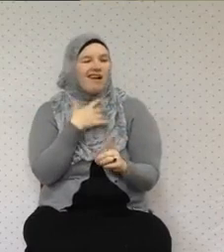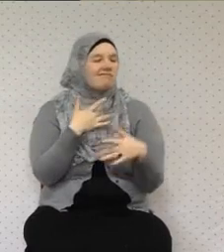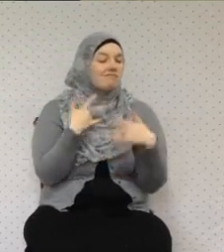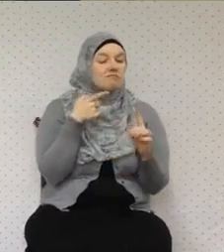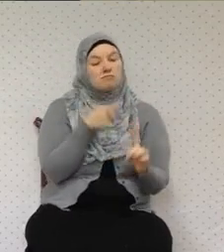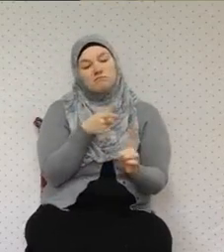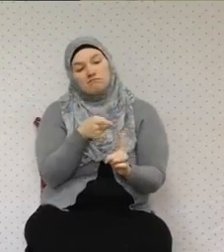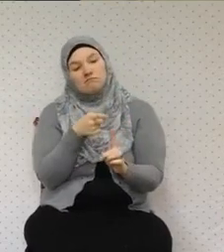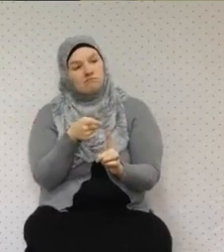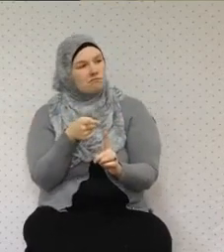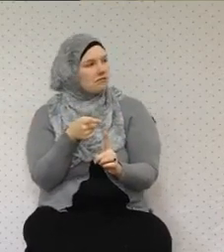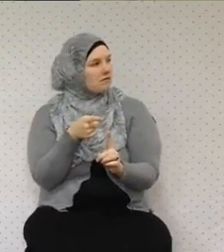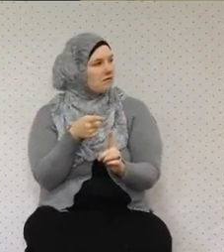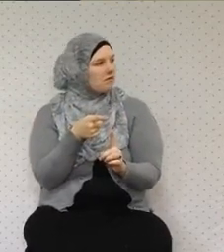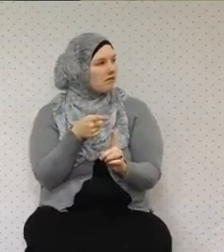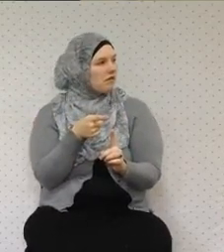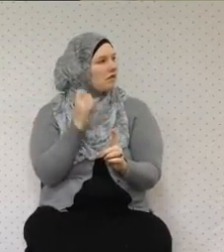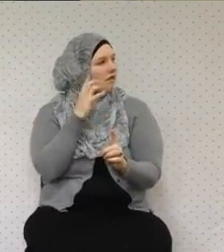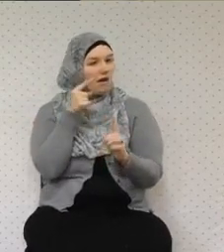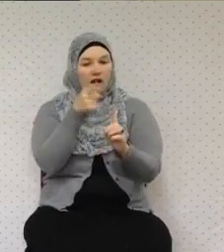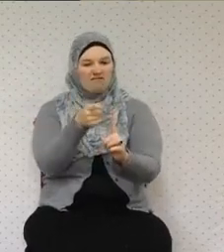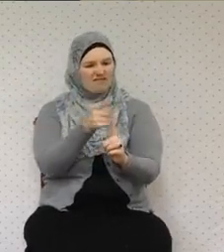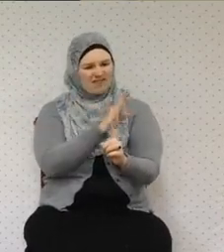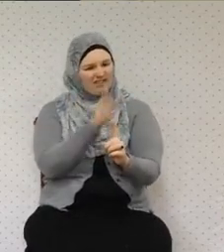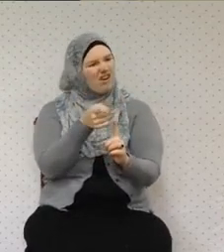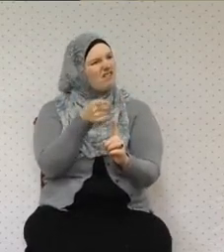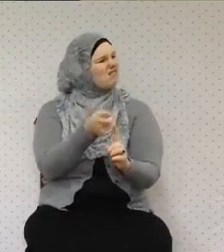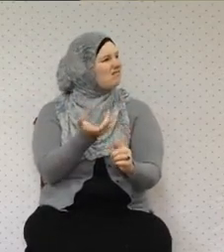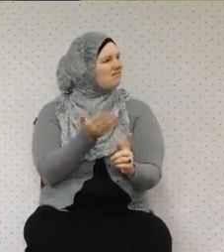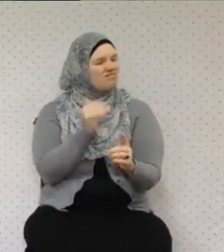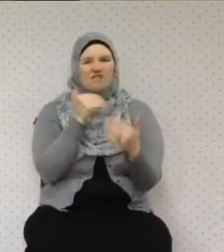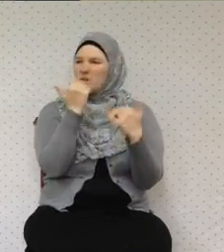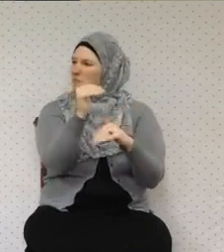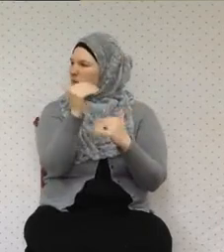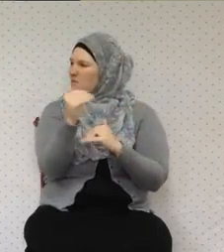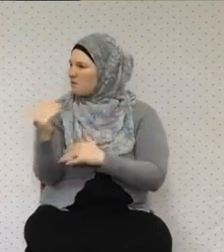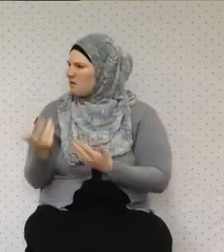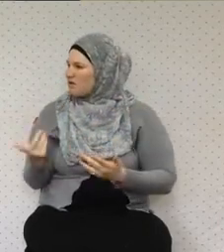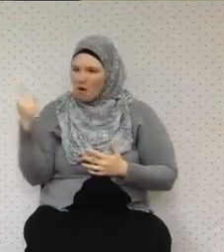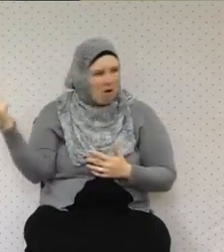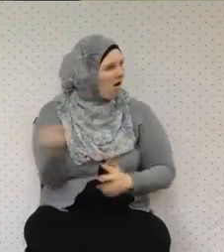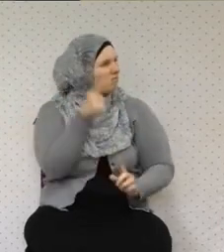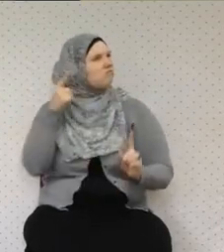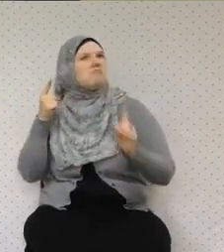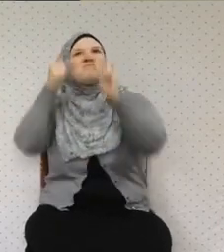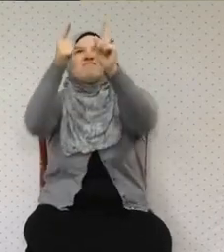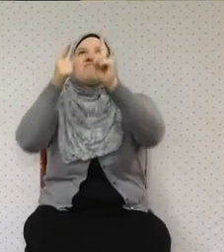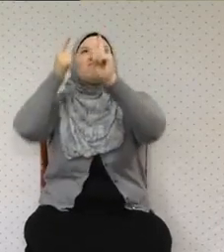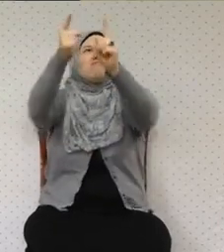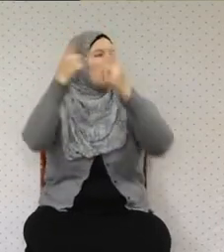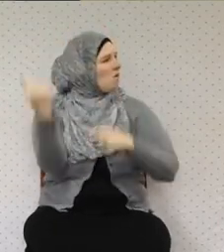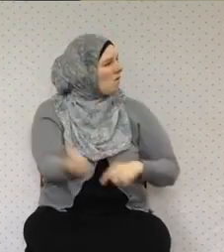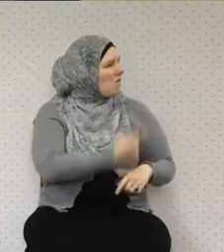are, definitely you will regress. You will go back. You're going to lose.